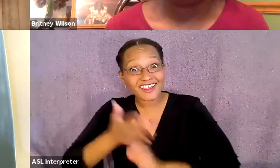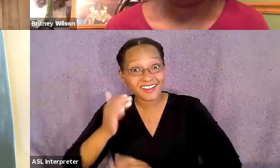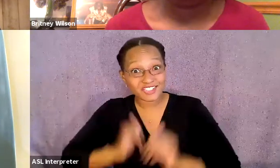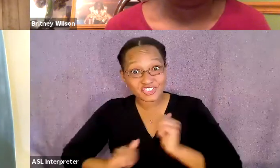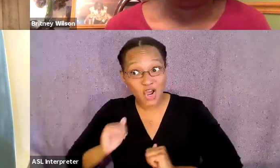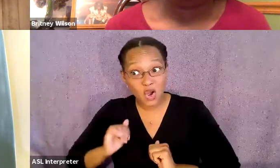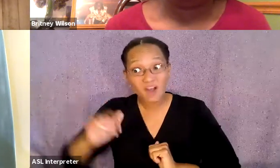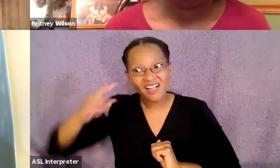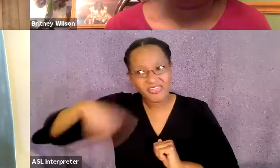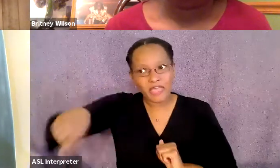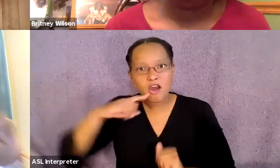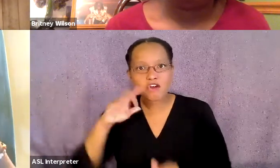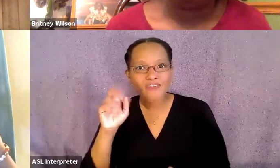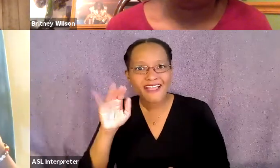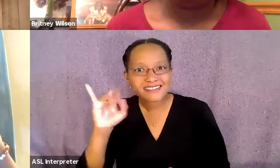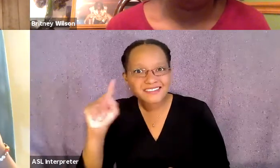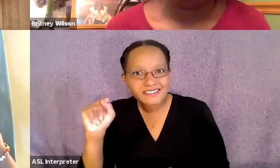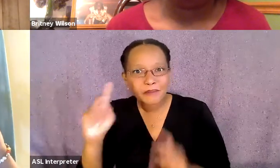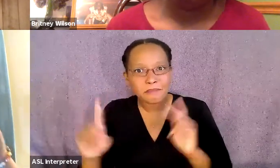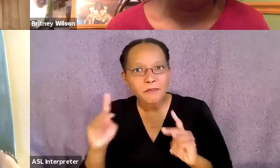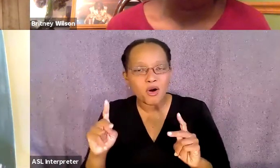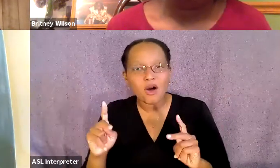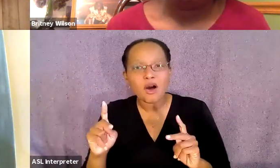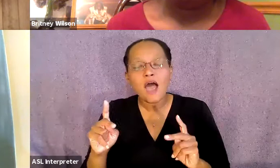who don't get checked because they're doing good for the